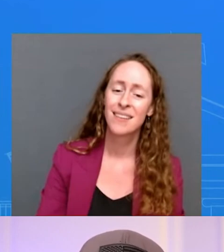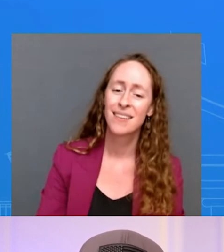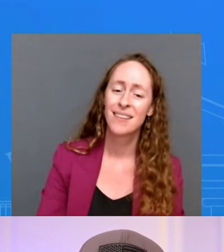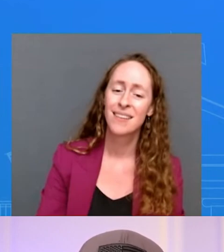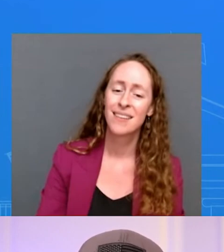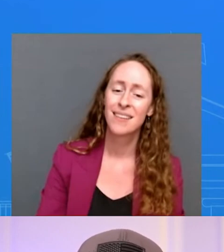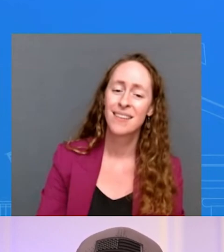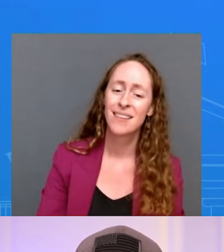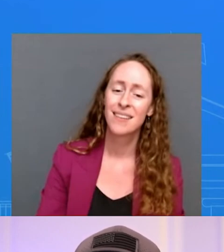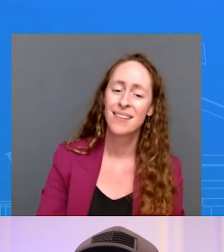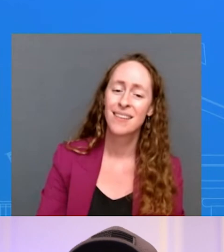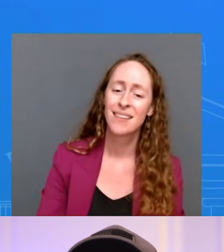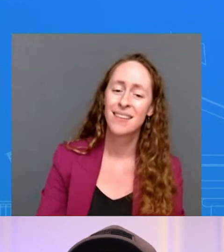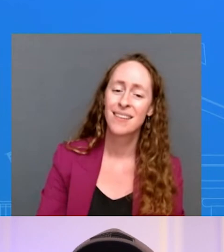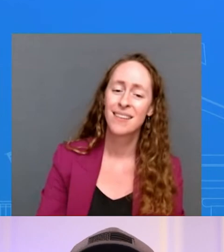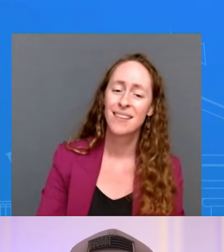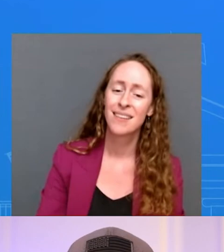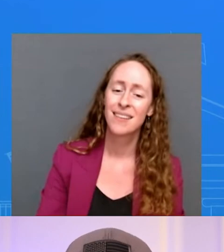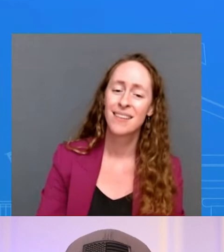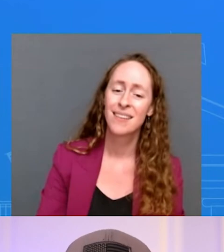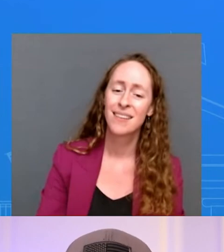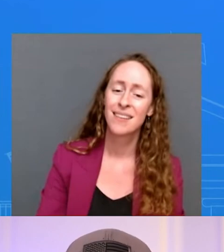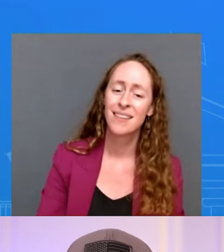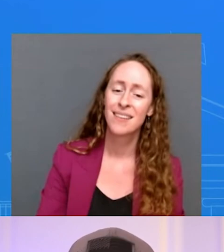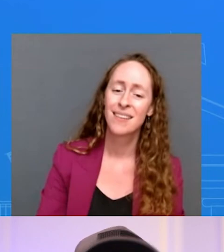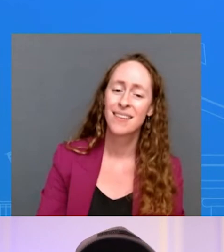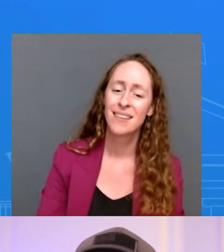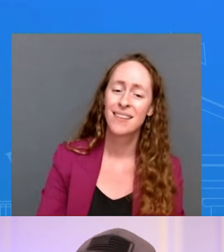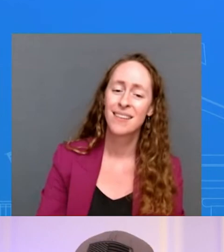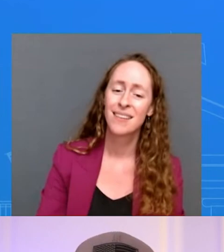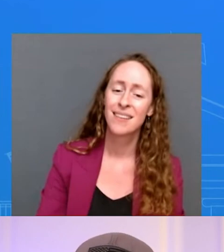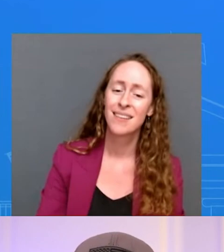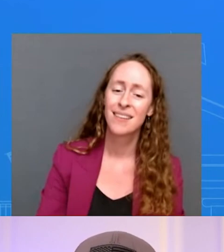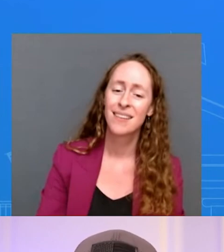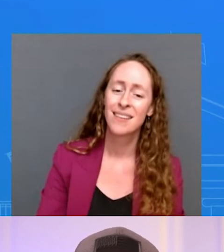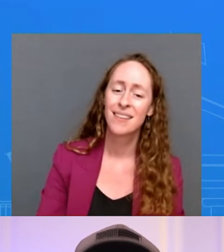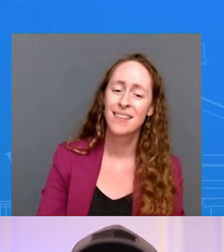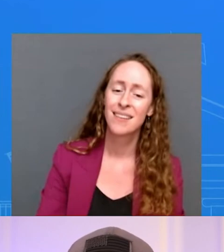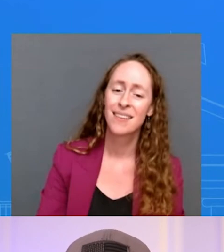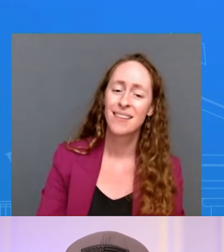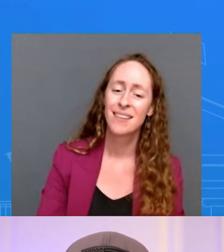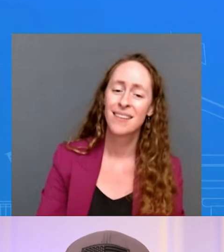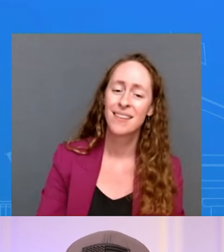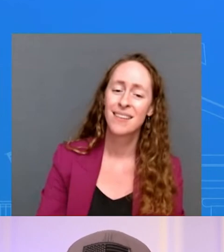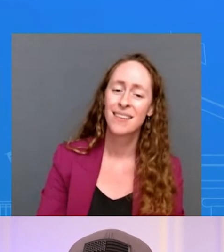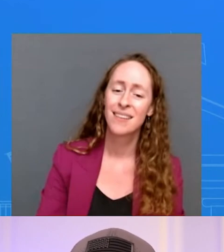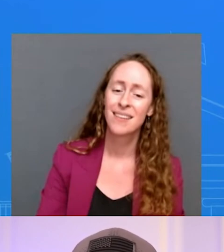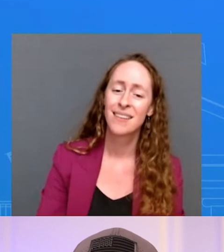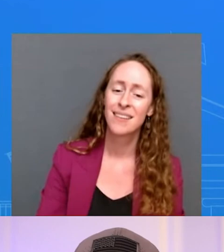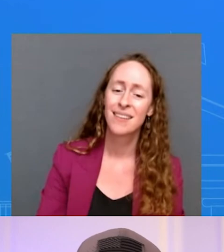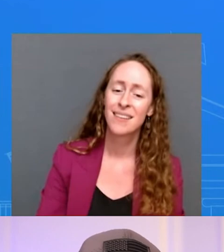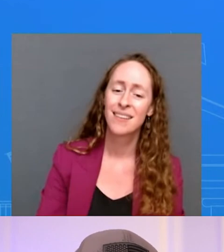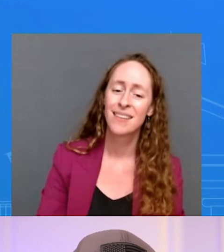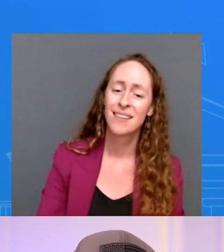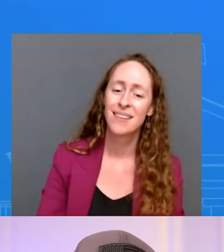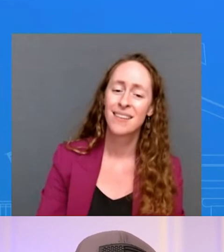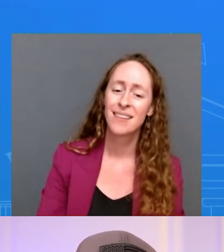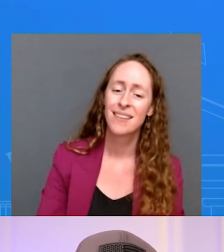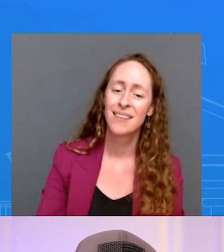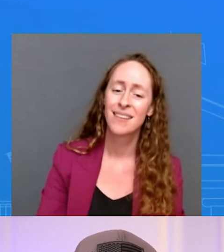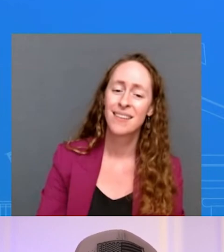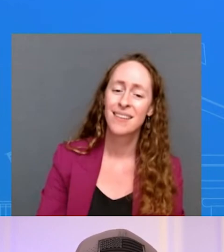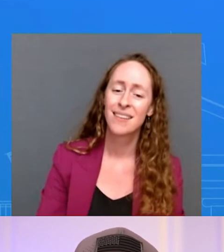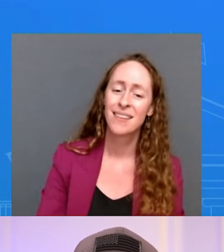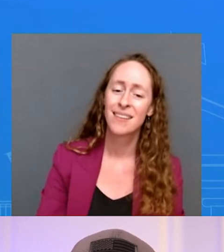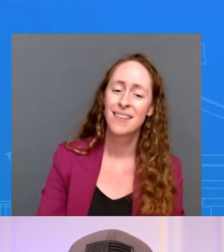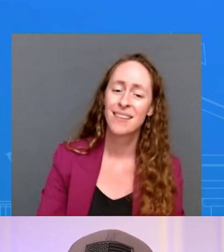wants to redefine it. I mean, the litany of problems, but he's working hard, folks. This is the same type of messaging when you had Karine Jean-Pierre come